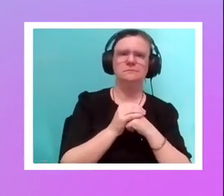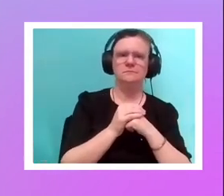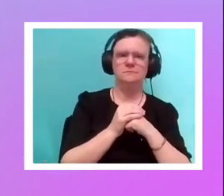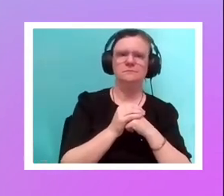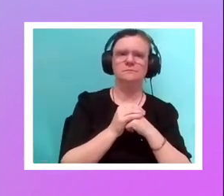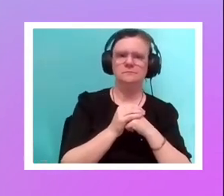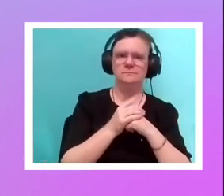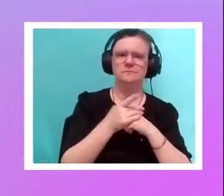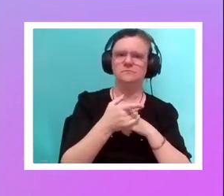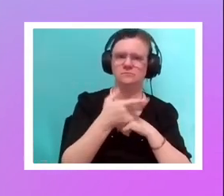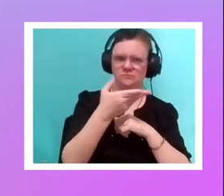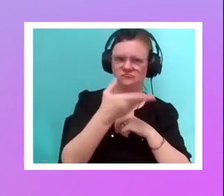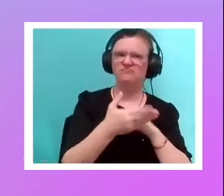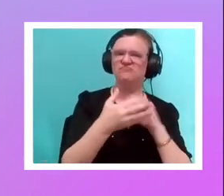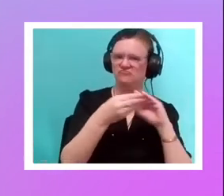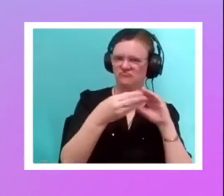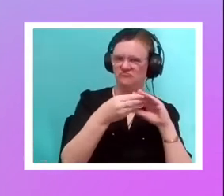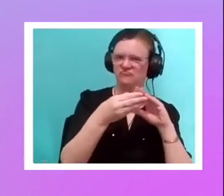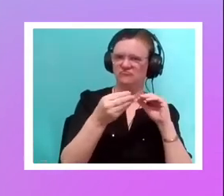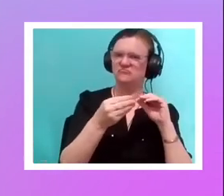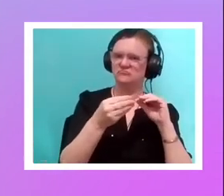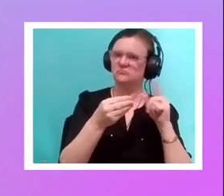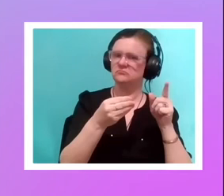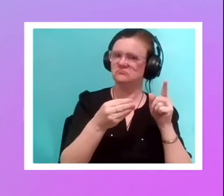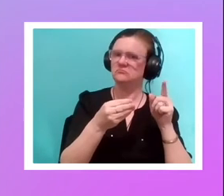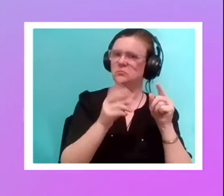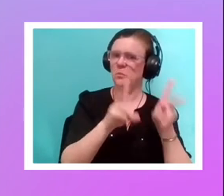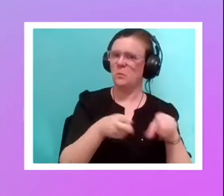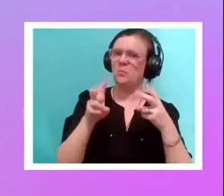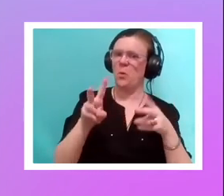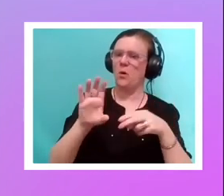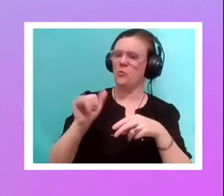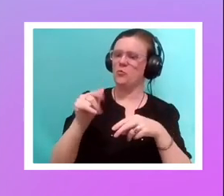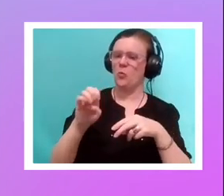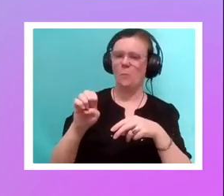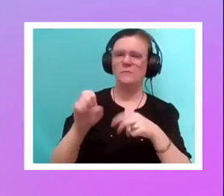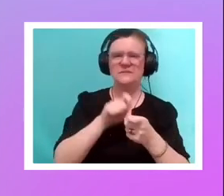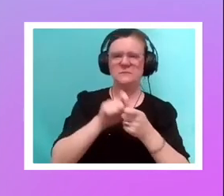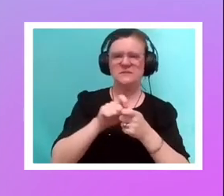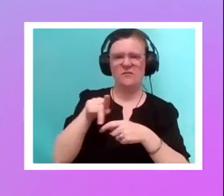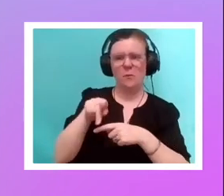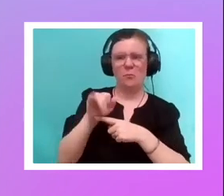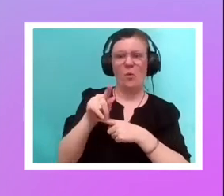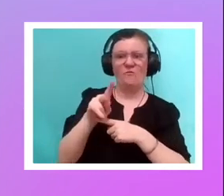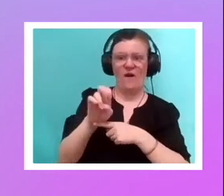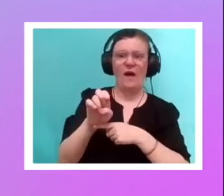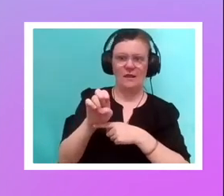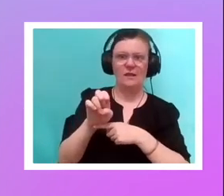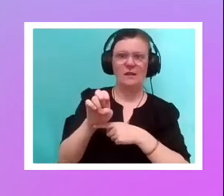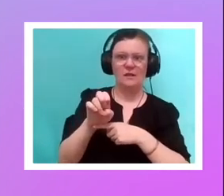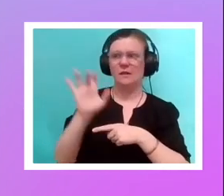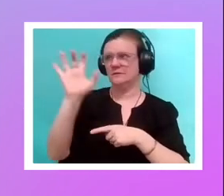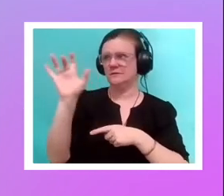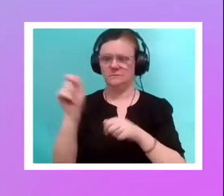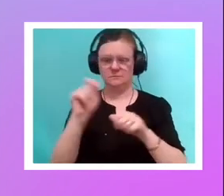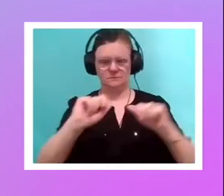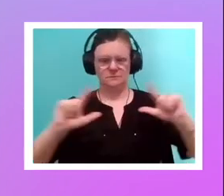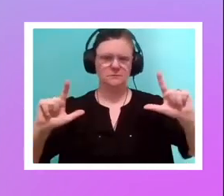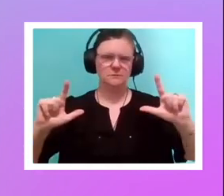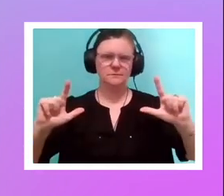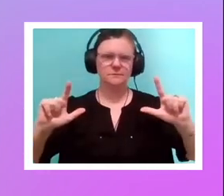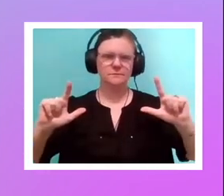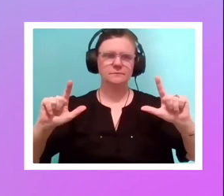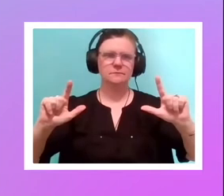This profile and the other profiles have been simulated on Chromebook through a profile that uses the built-in Chromebox screen reader, but it